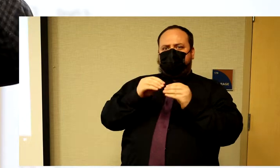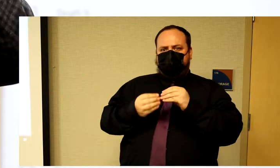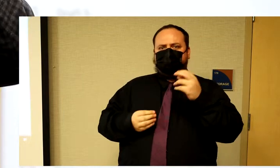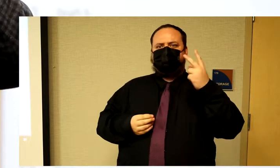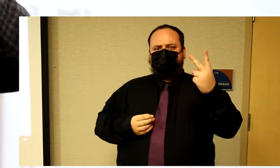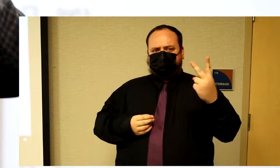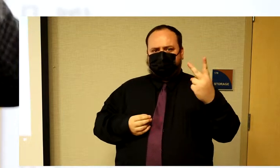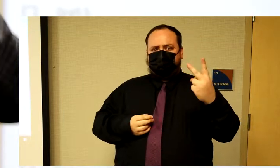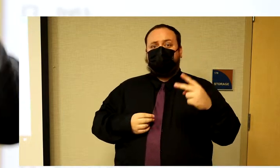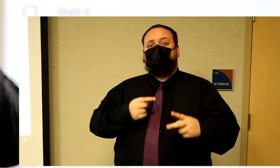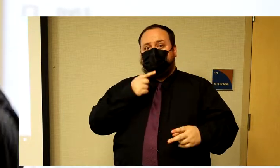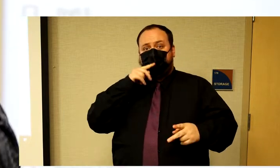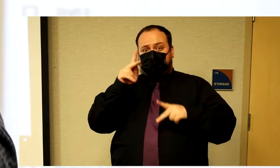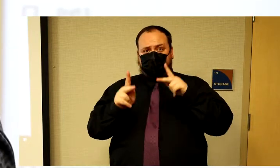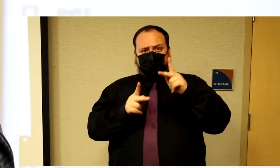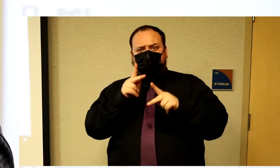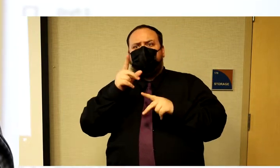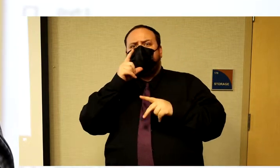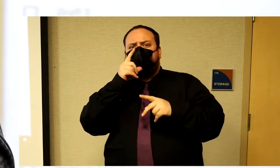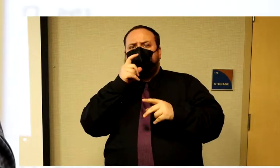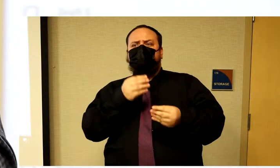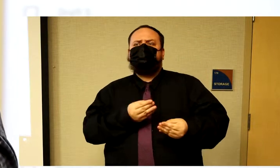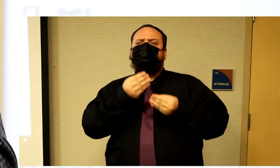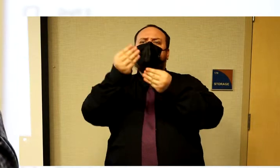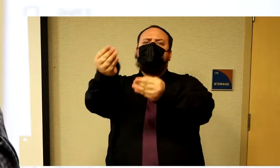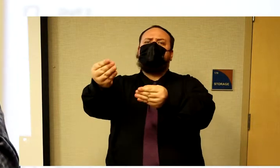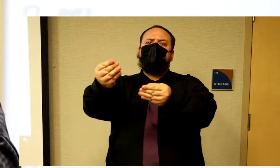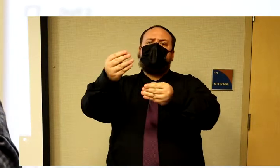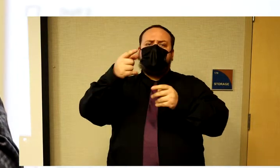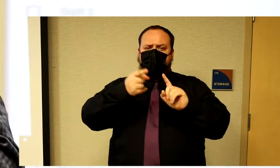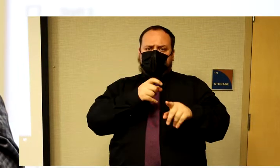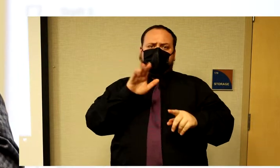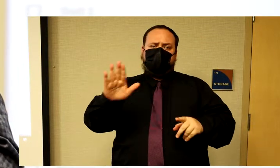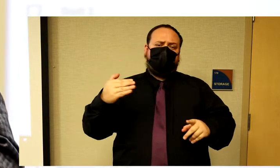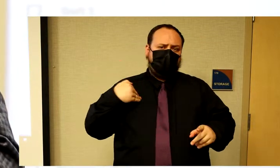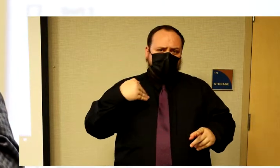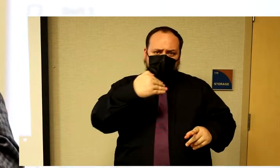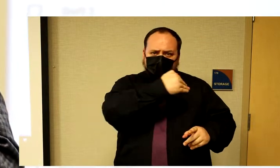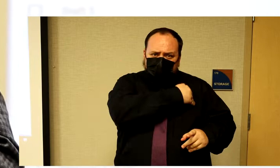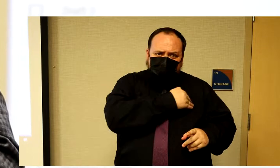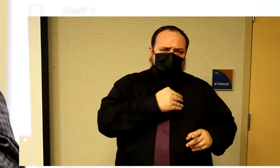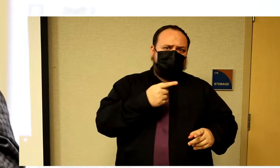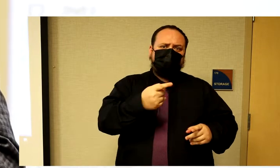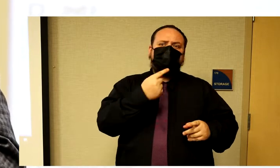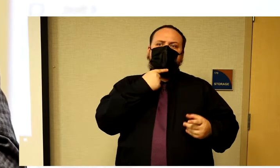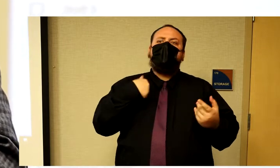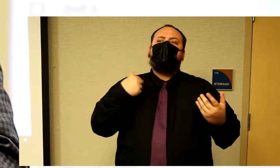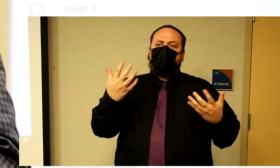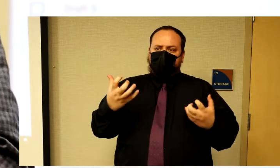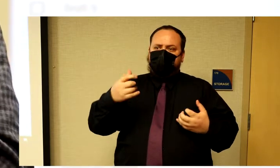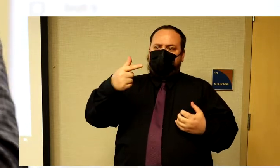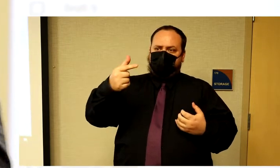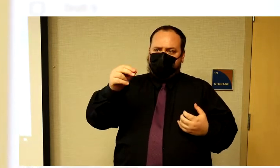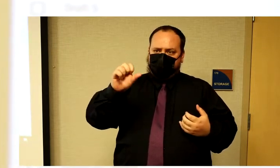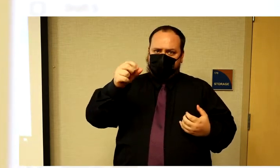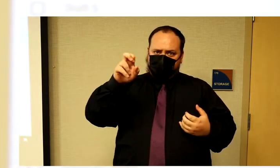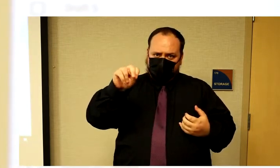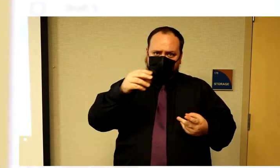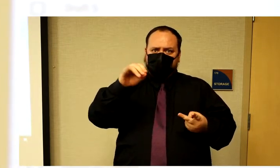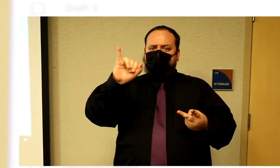The public submission that we have heard from the Board of Supervisors telling us that they want Goshen and want Goshen together,